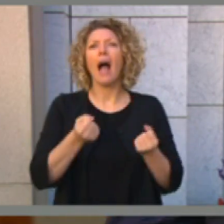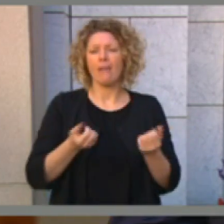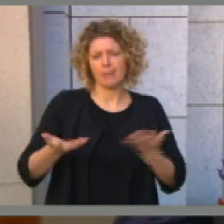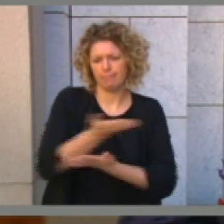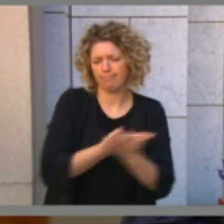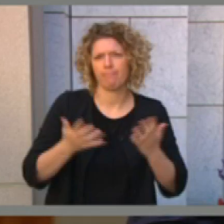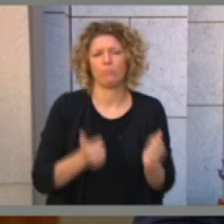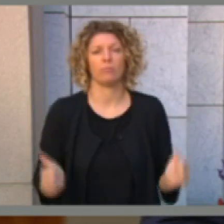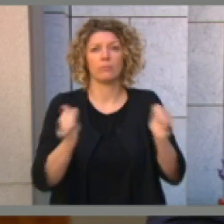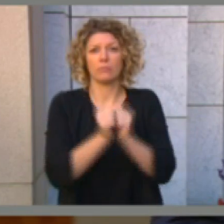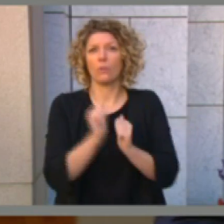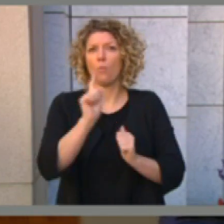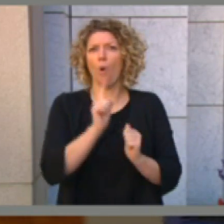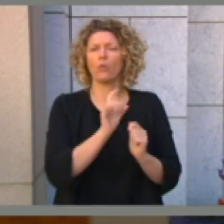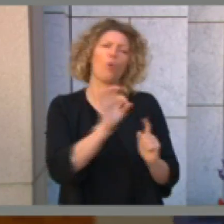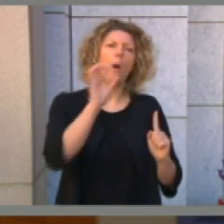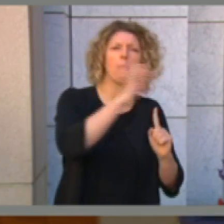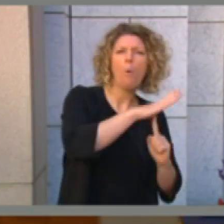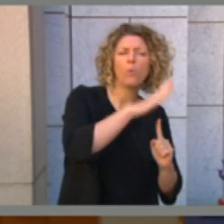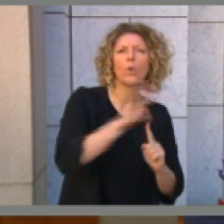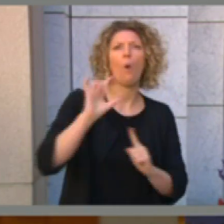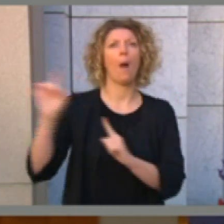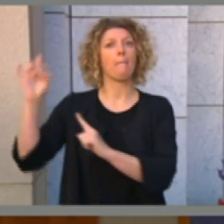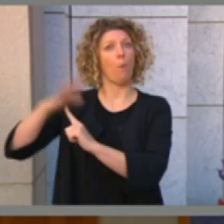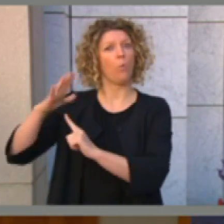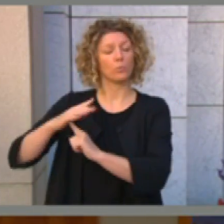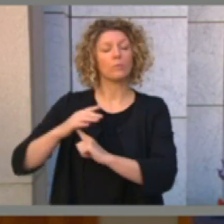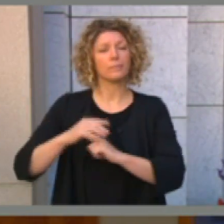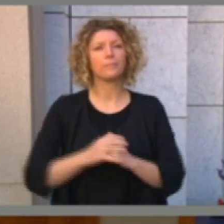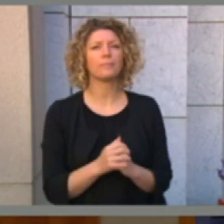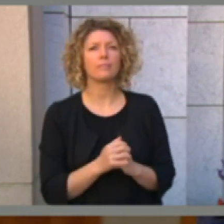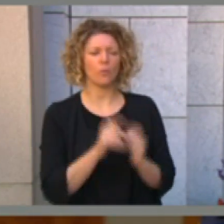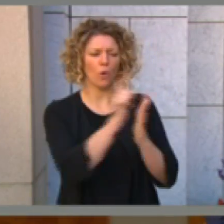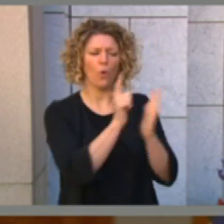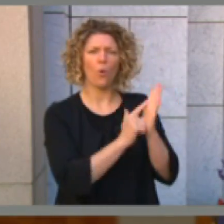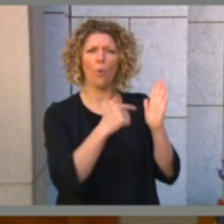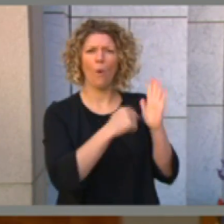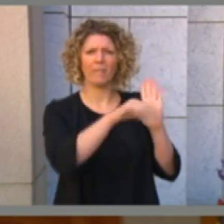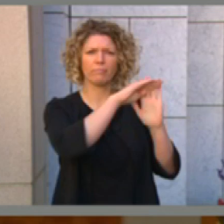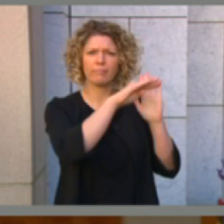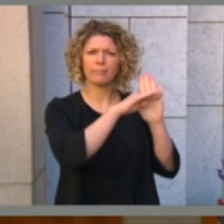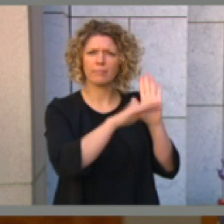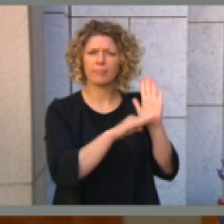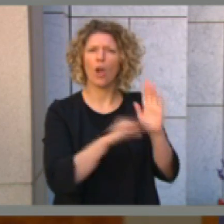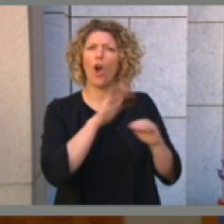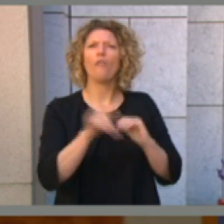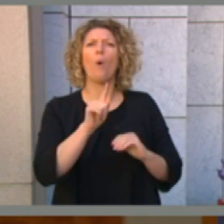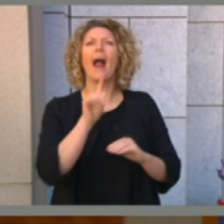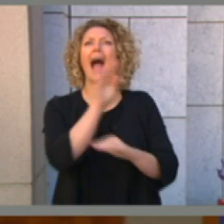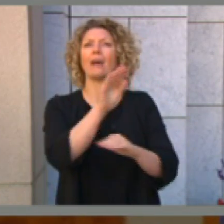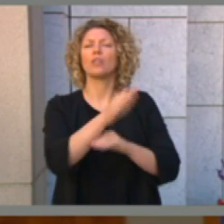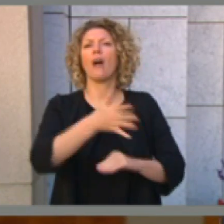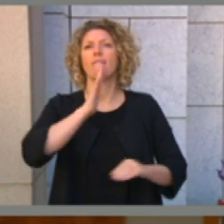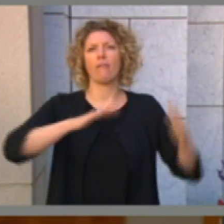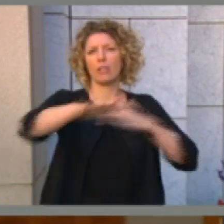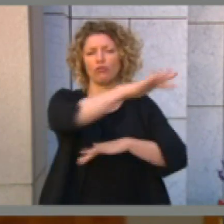National Cabinet, which it reflected in a lot of the legislation that was put in relation to the outdoor ban, and that's an